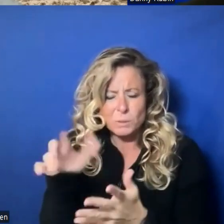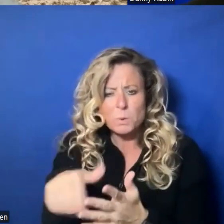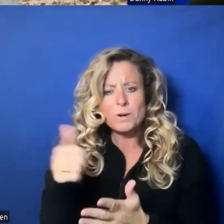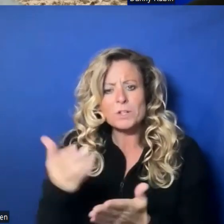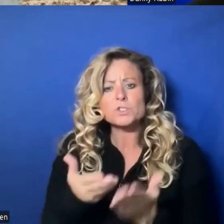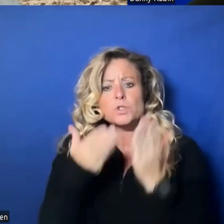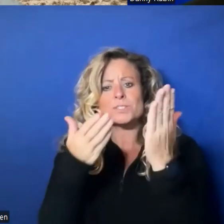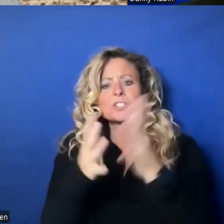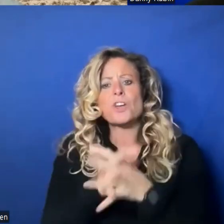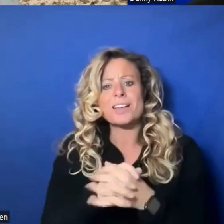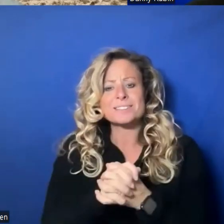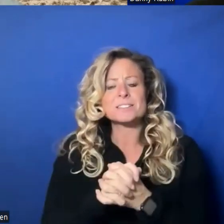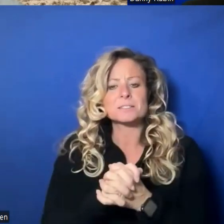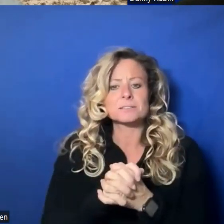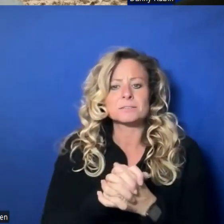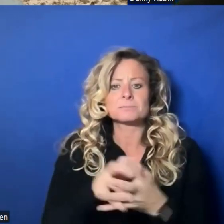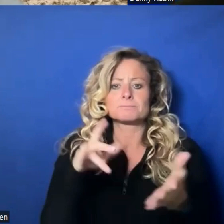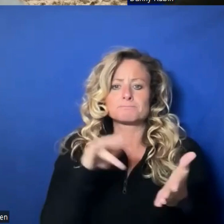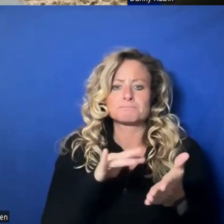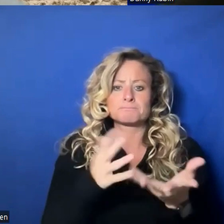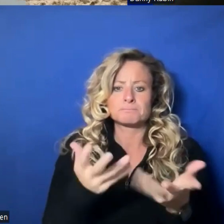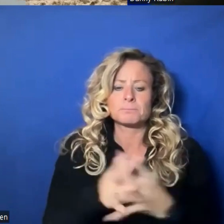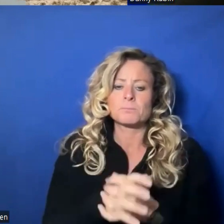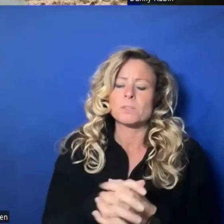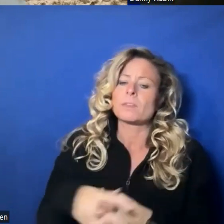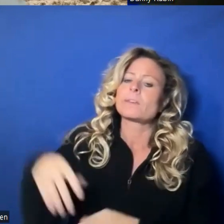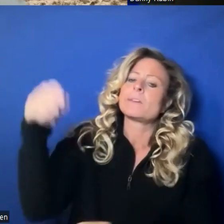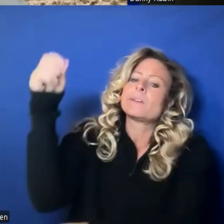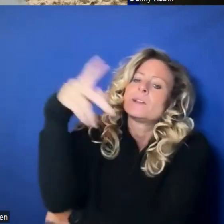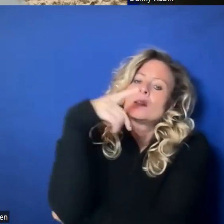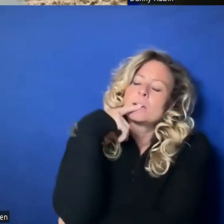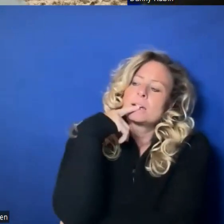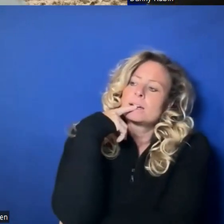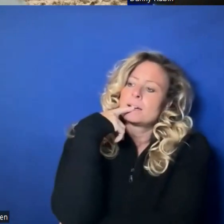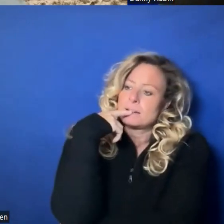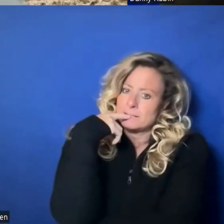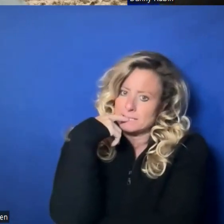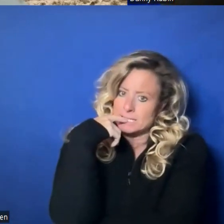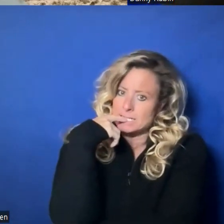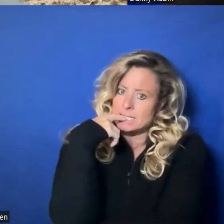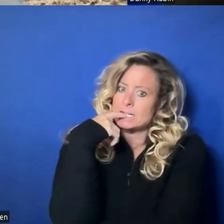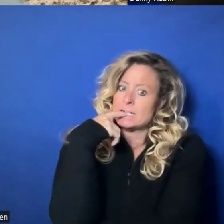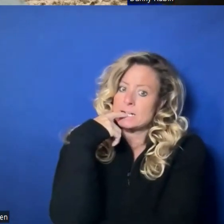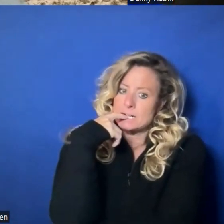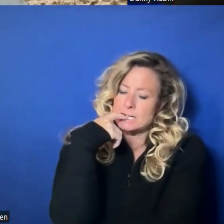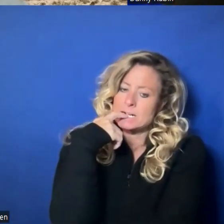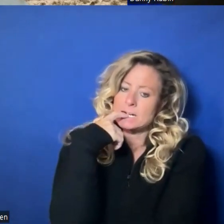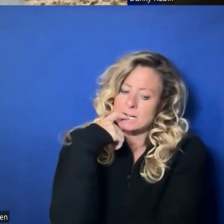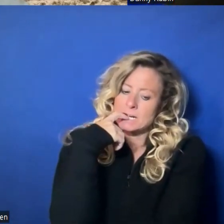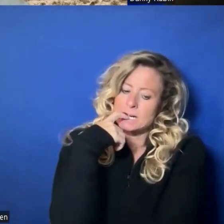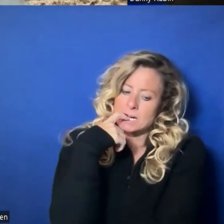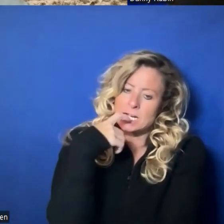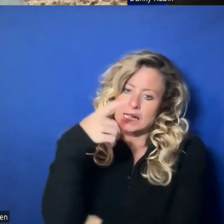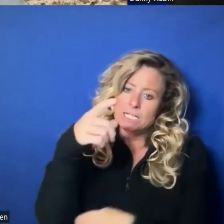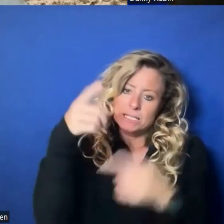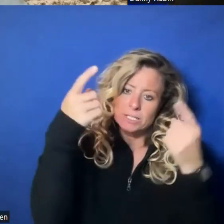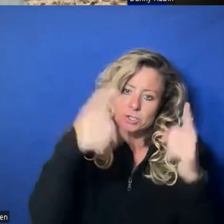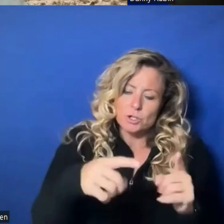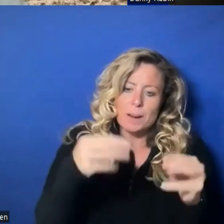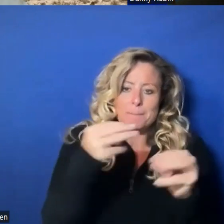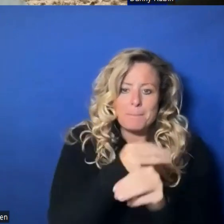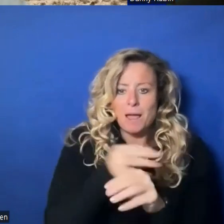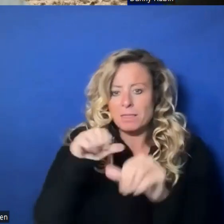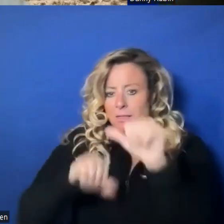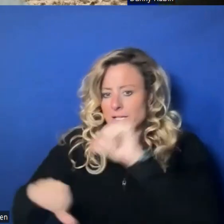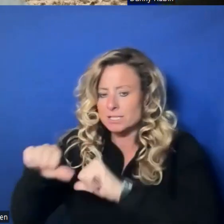suggest they be studying? Okay, so let's agree that math and science are